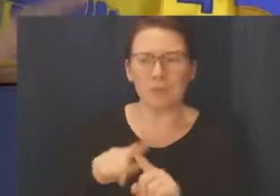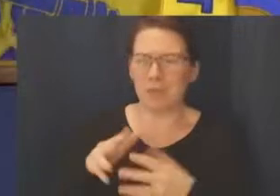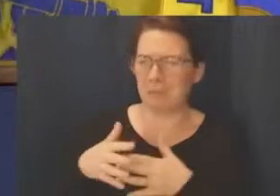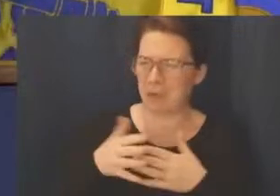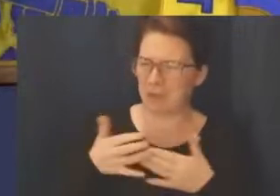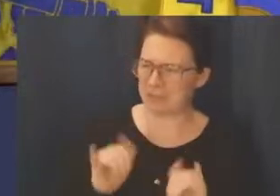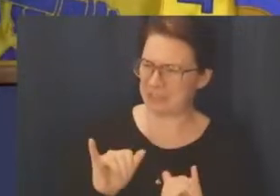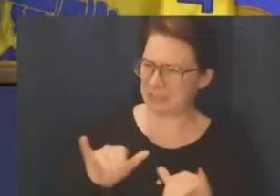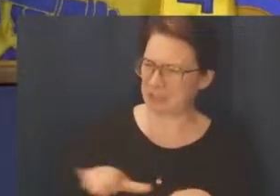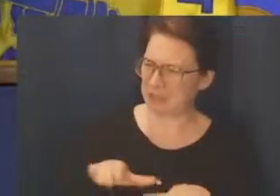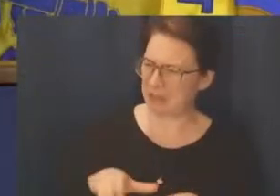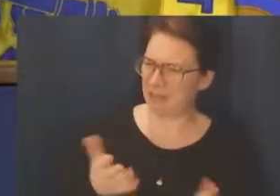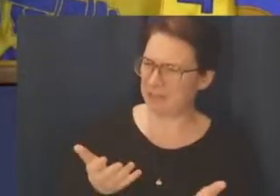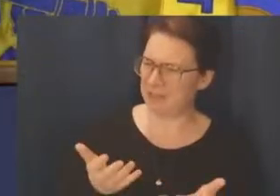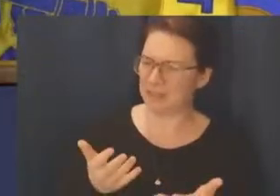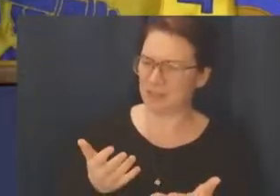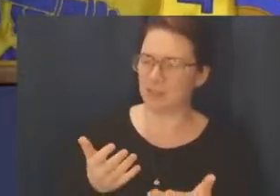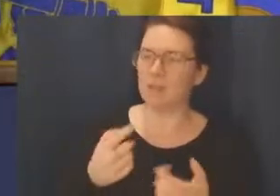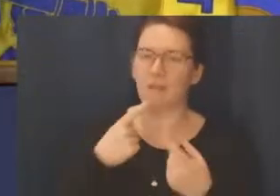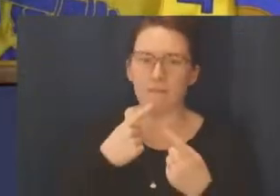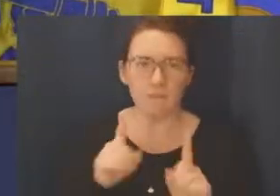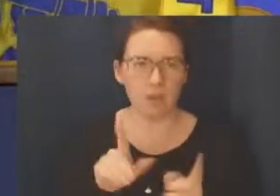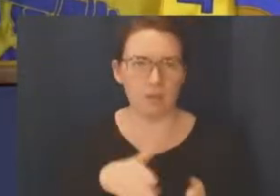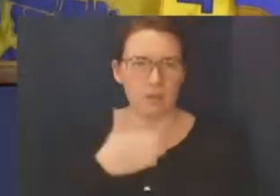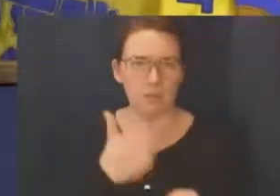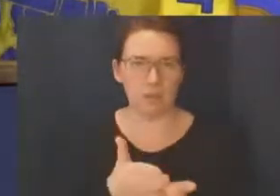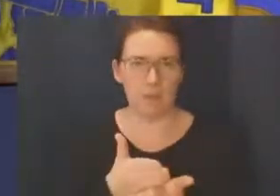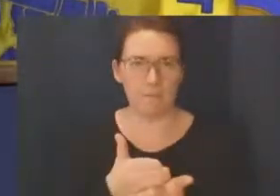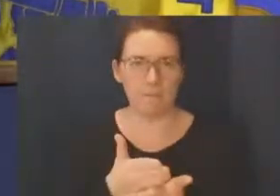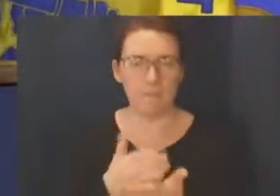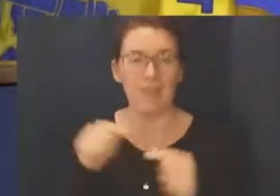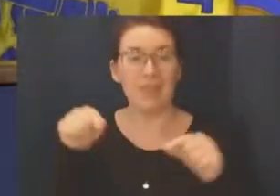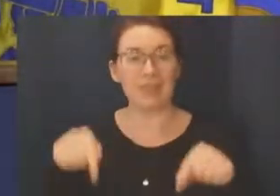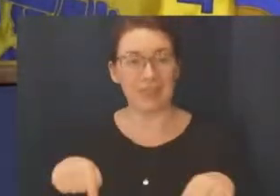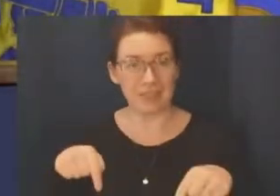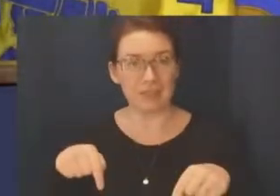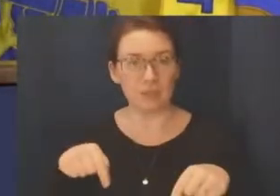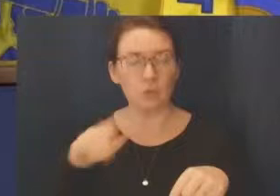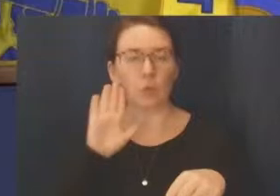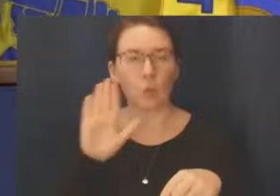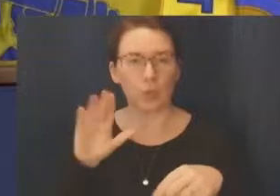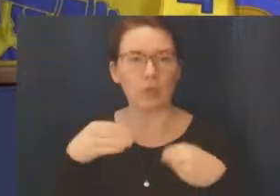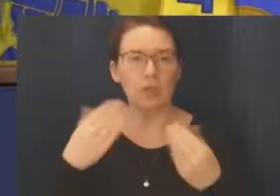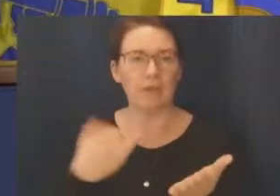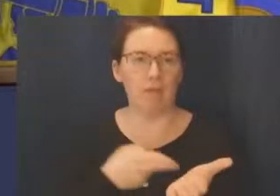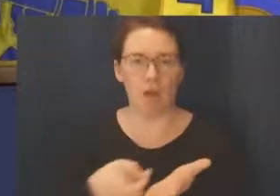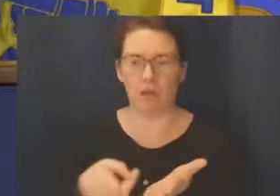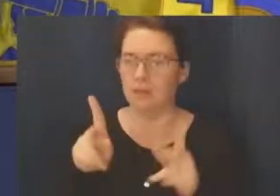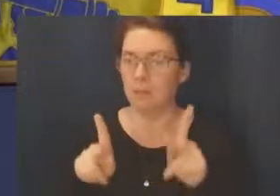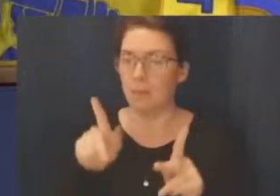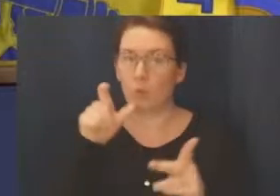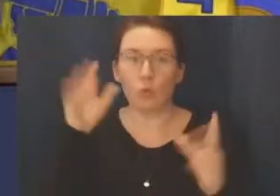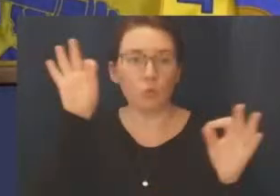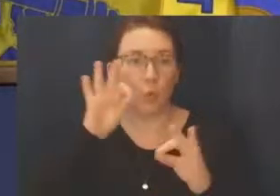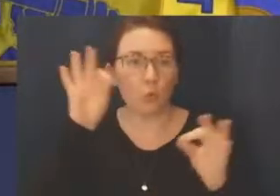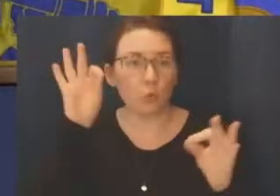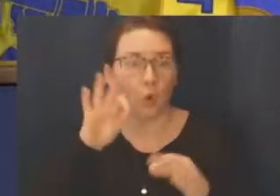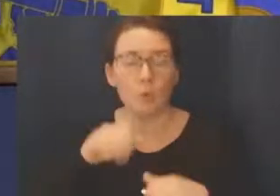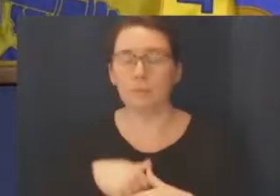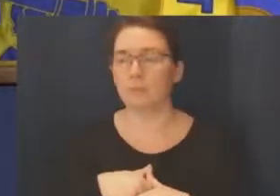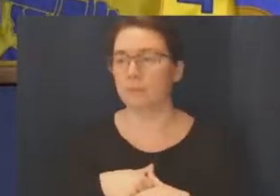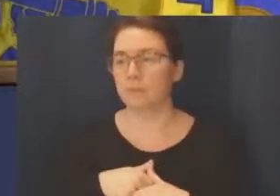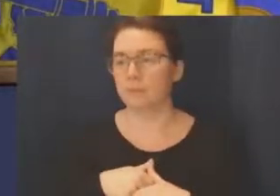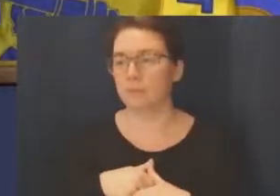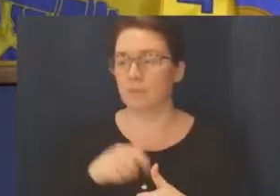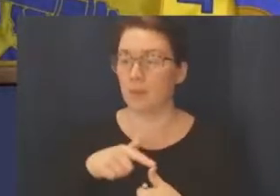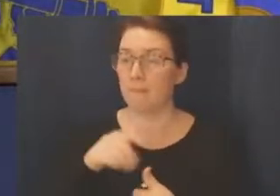who doesn't know the truth about the food industry. For all the mothers, the fathers, the doctors, and the teachers out